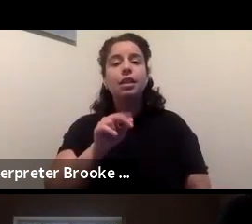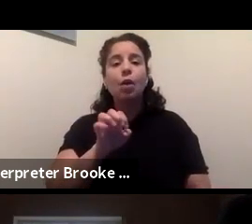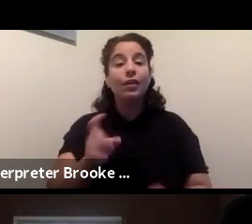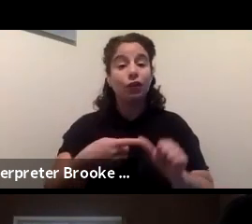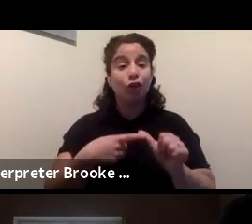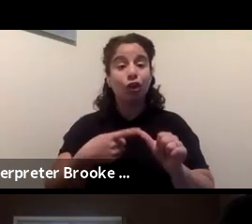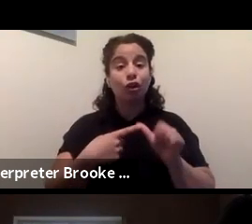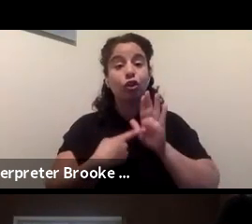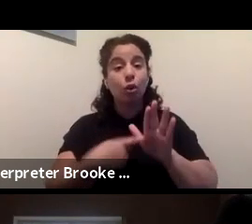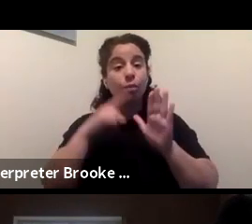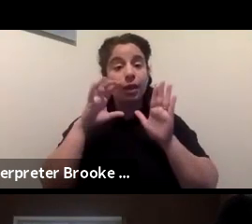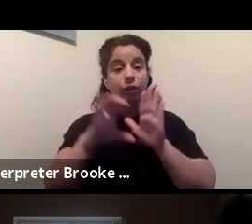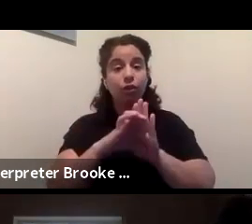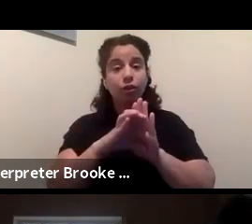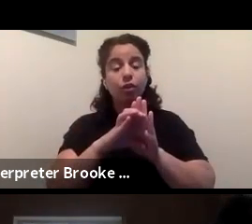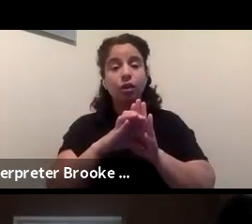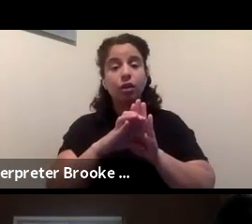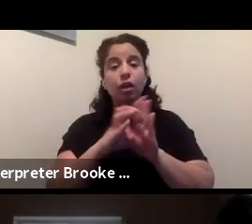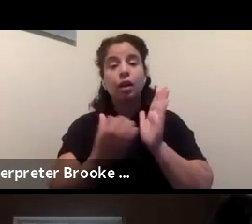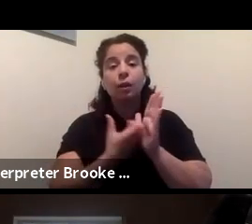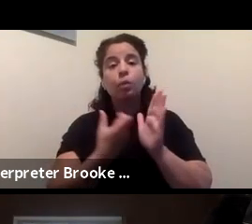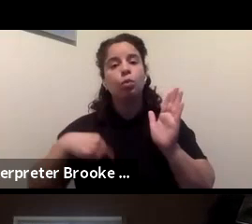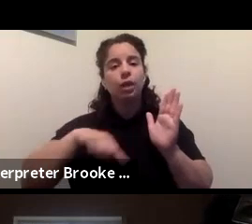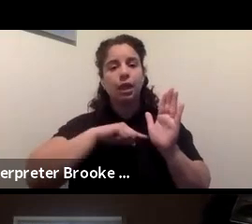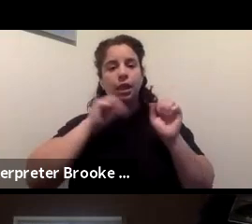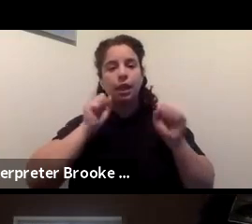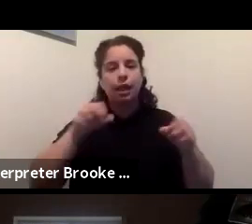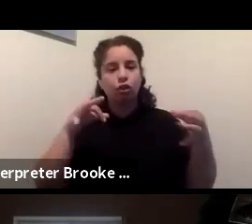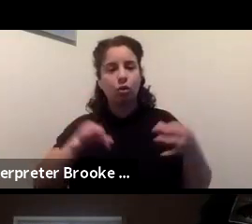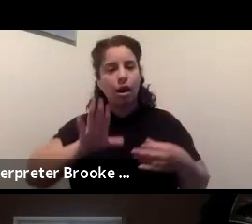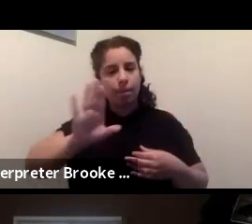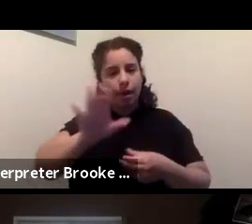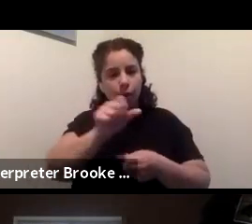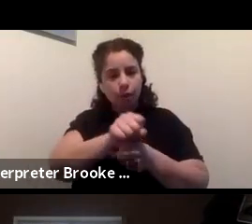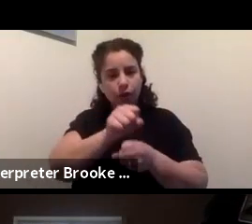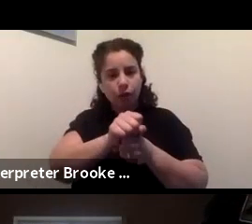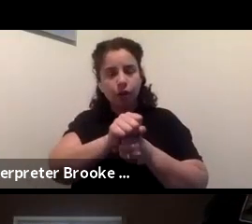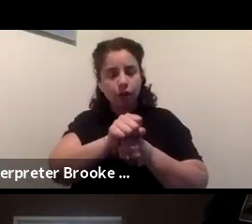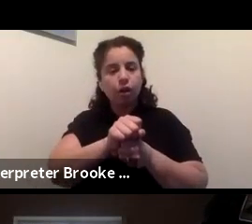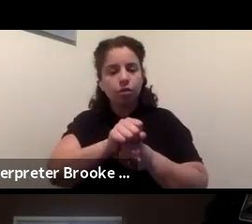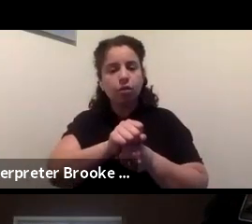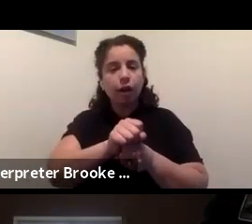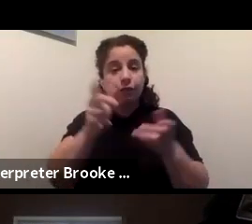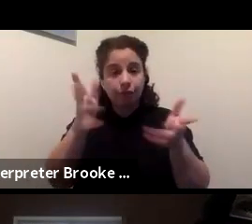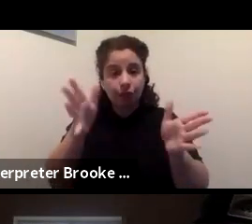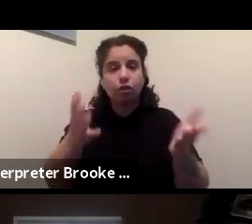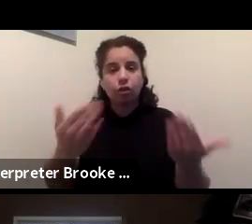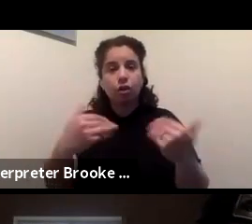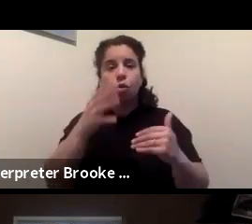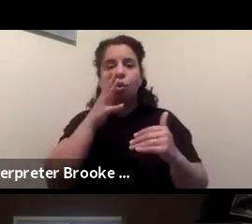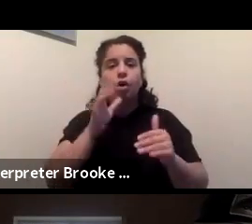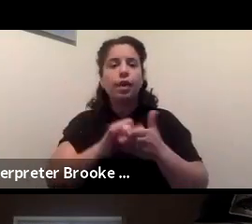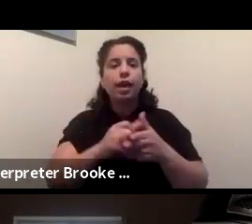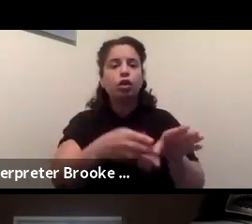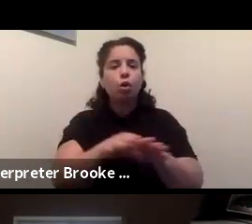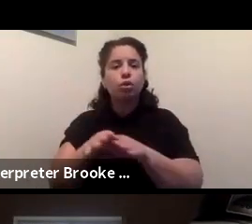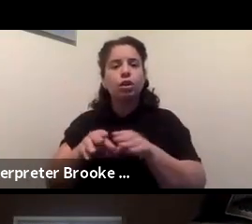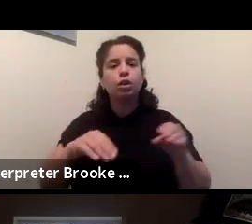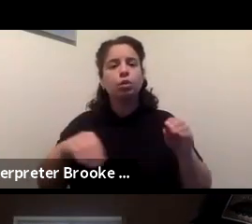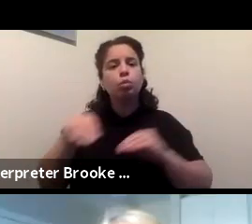we can make sure we describe their work, and then we can do the quick word movement gesture. I